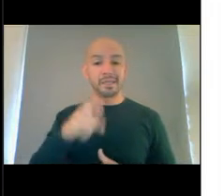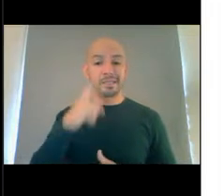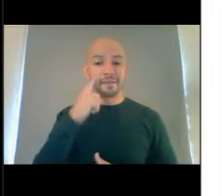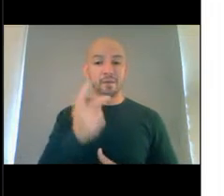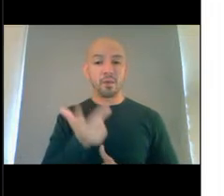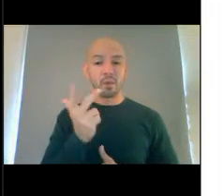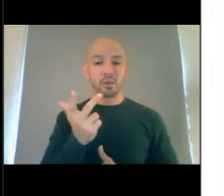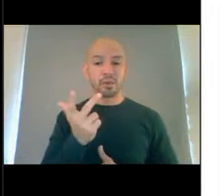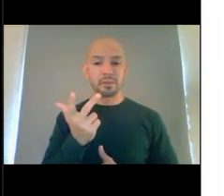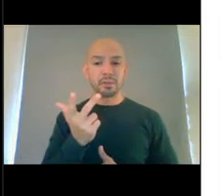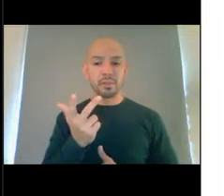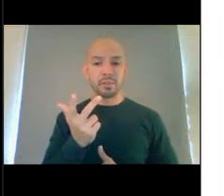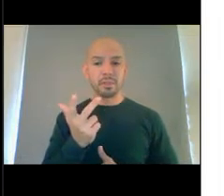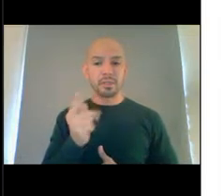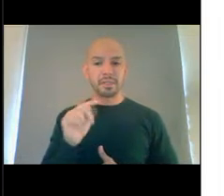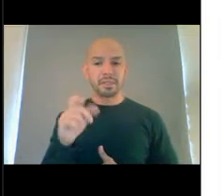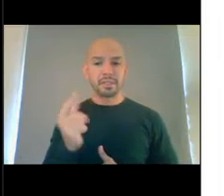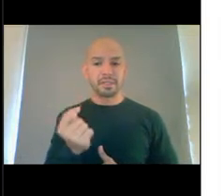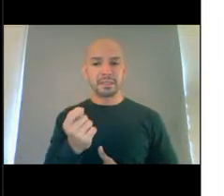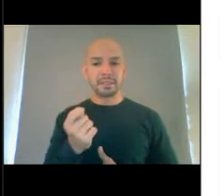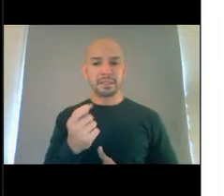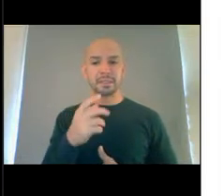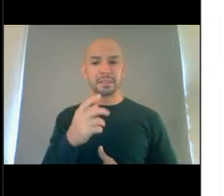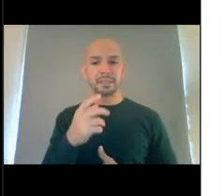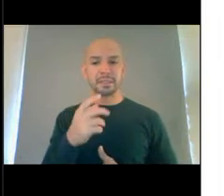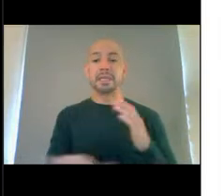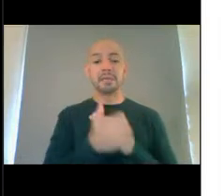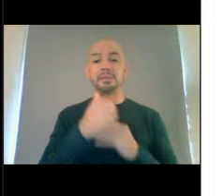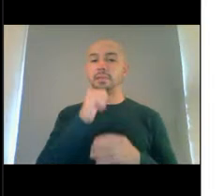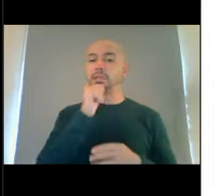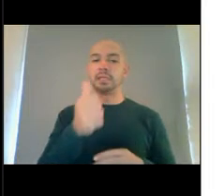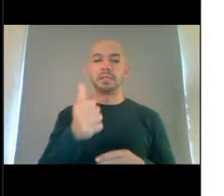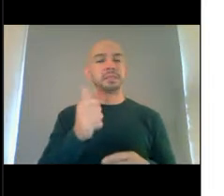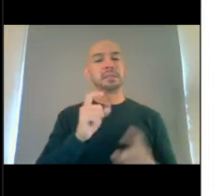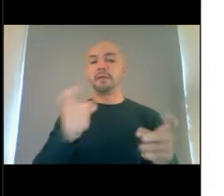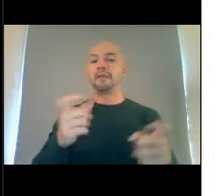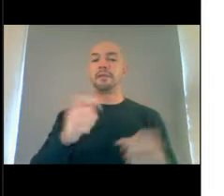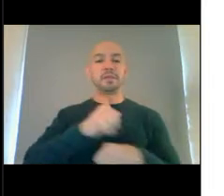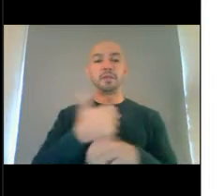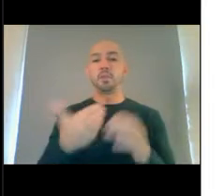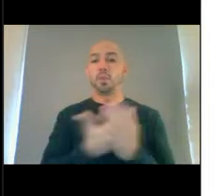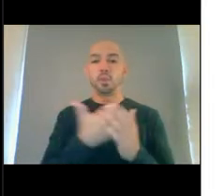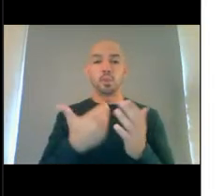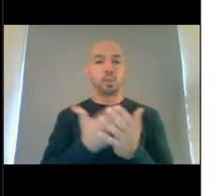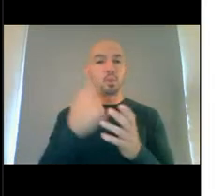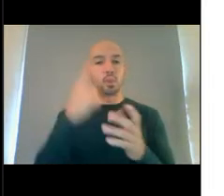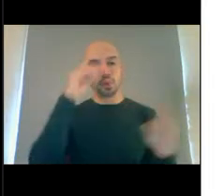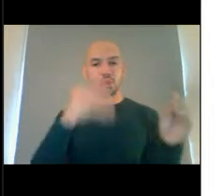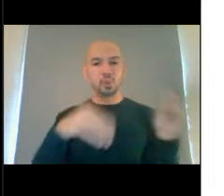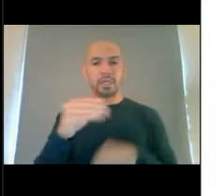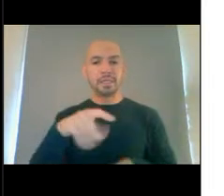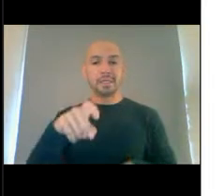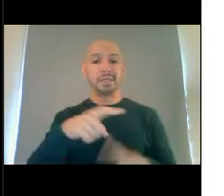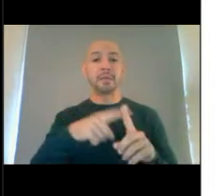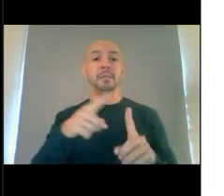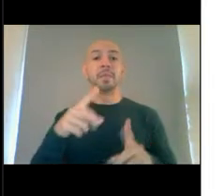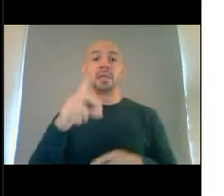visuals the addendum does not designate any new priority in regional facilities or strategies however it does carry over the